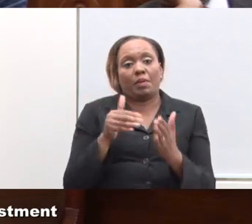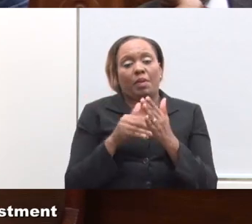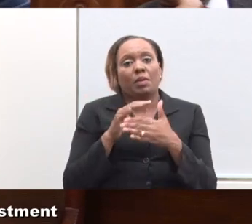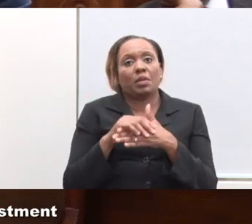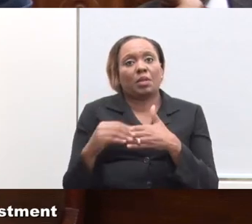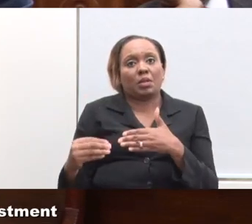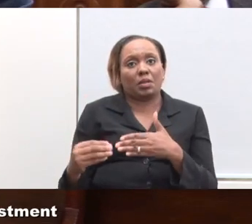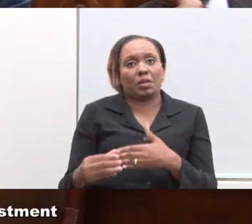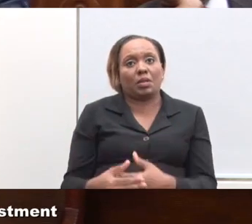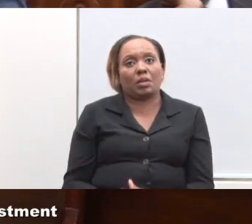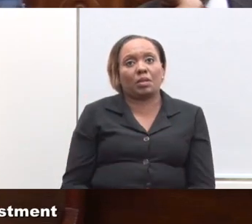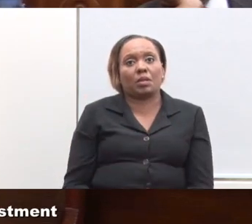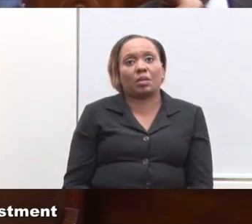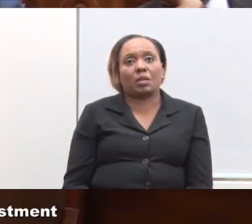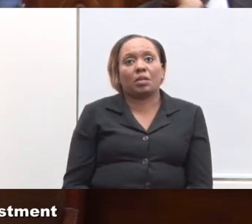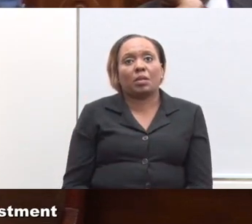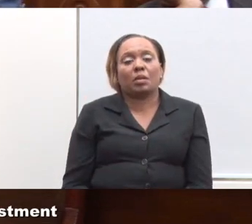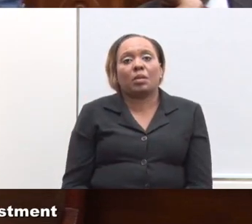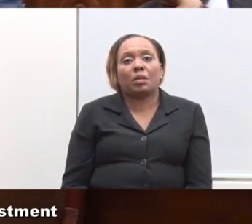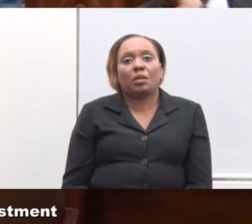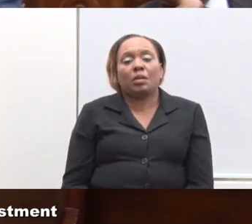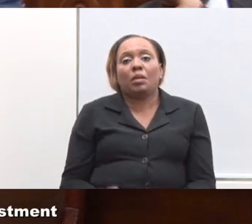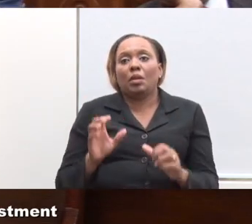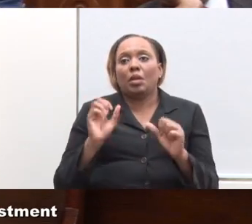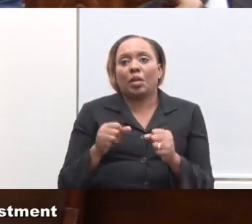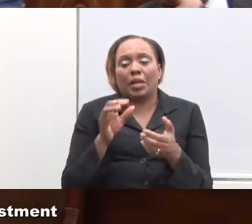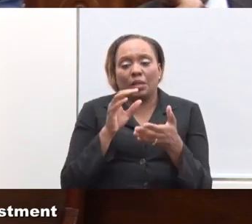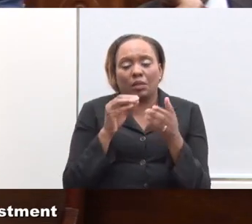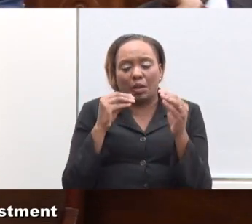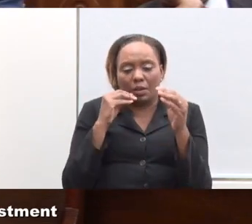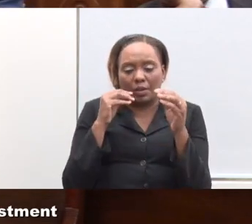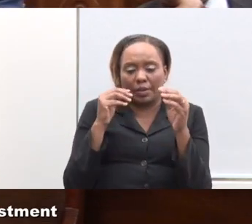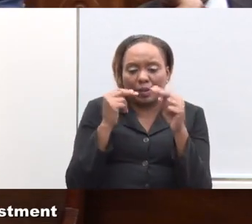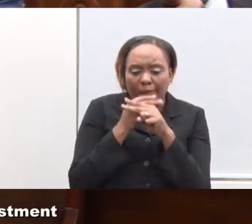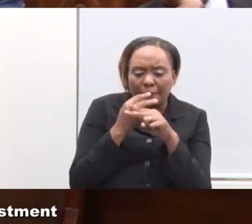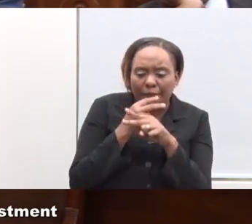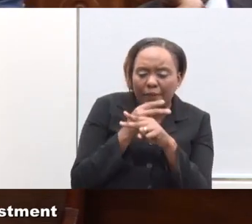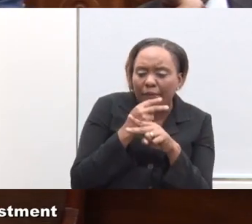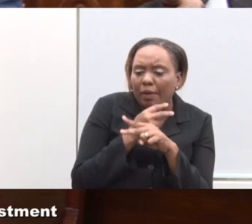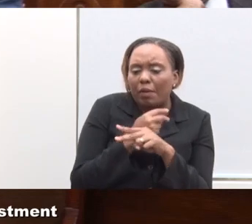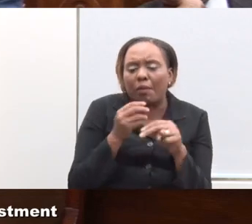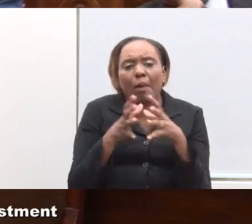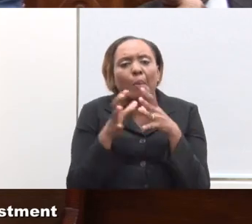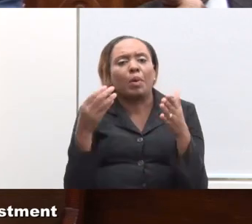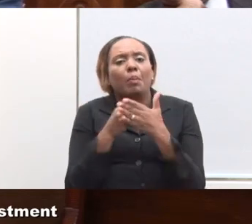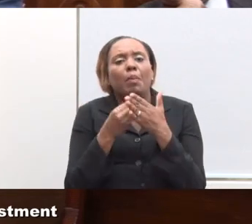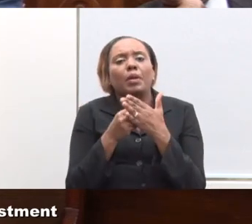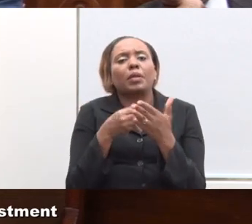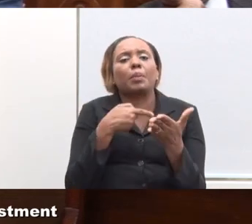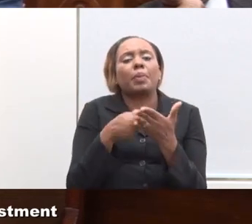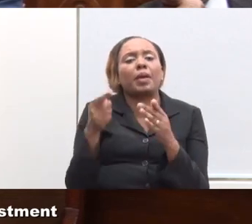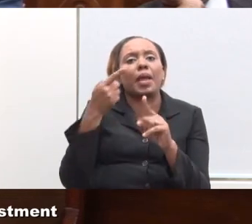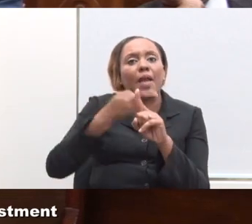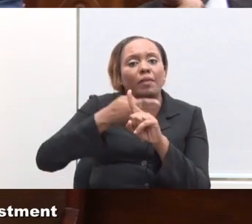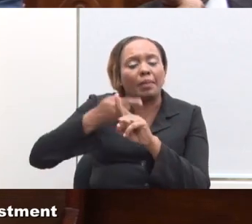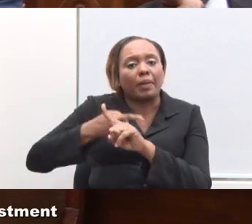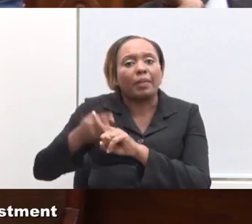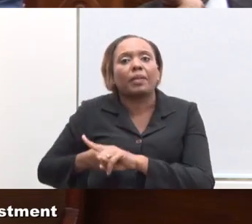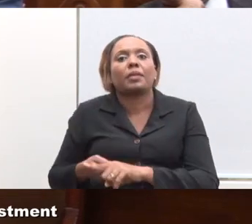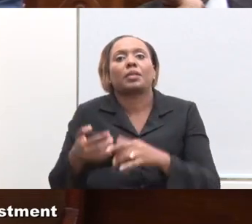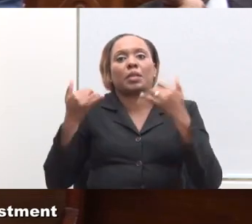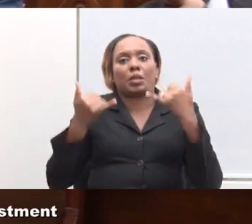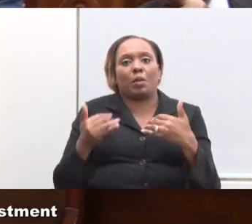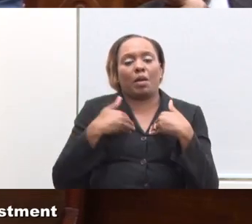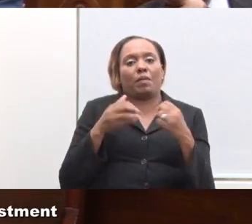Mr. Speaker, go and work out the mortgage payments, and you begin to understand that we now have the opportunity for one